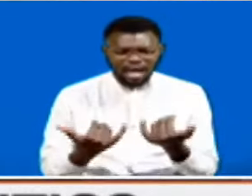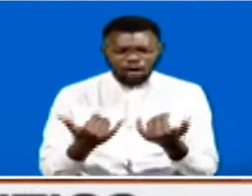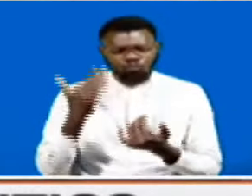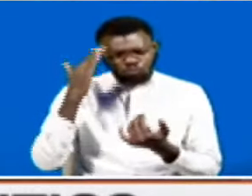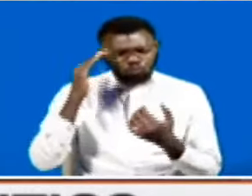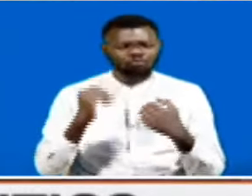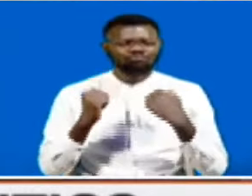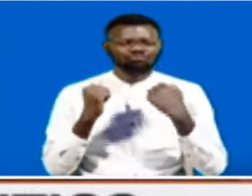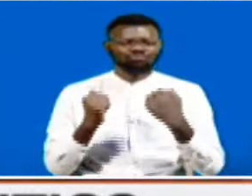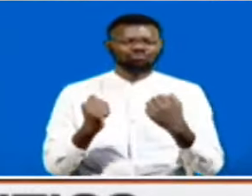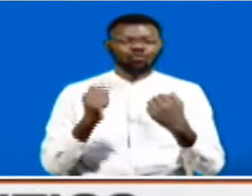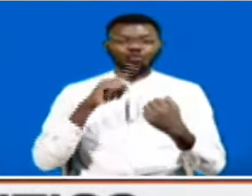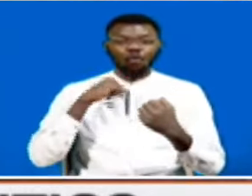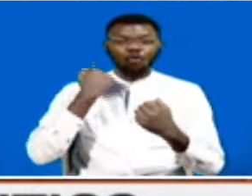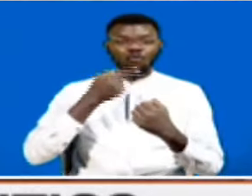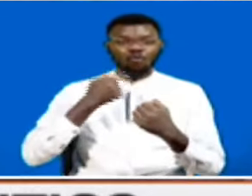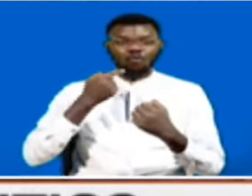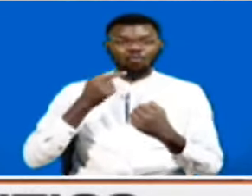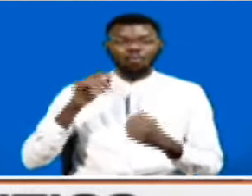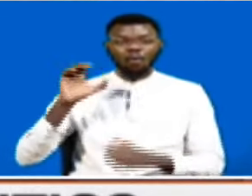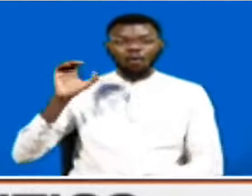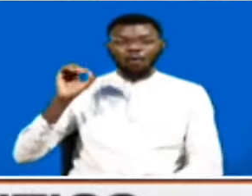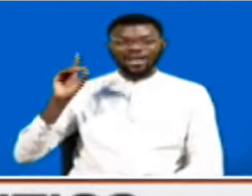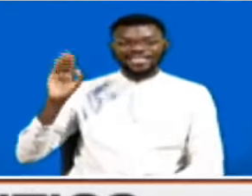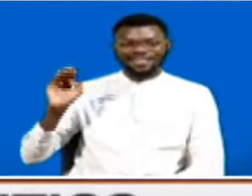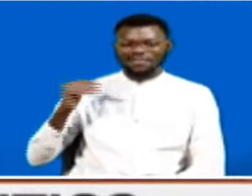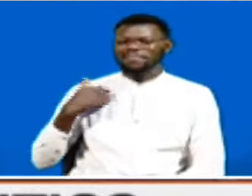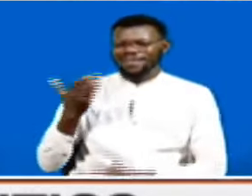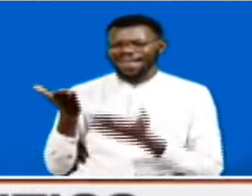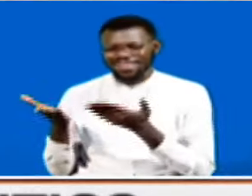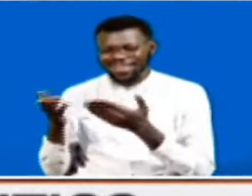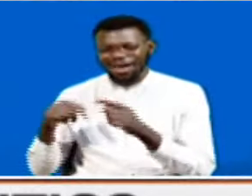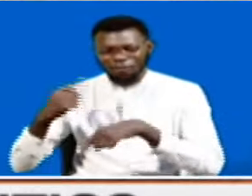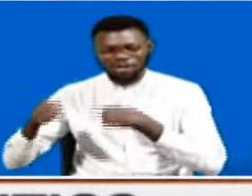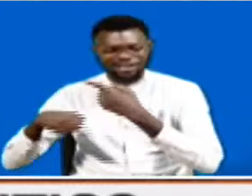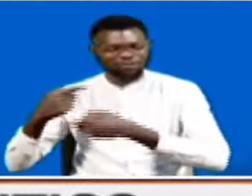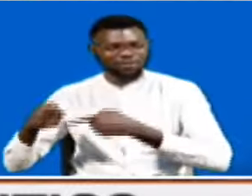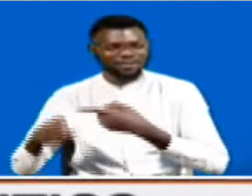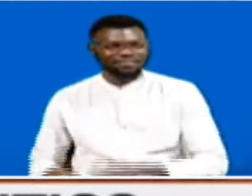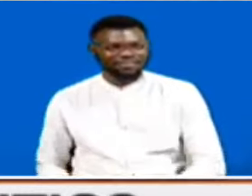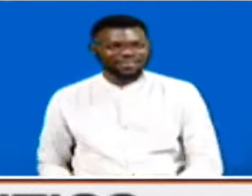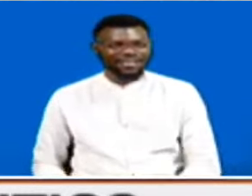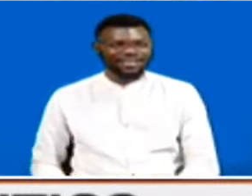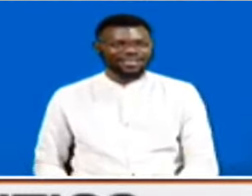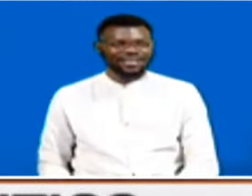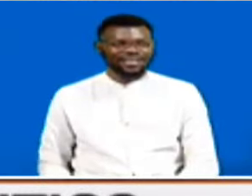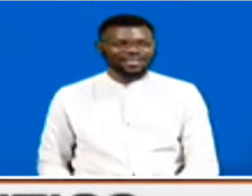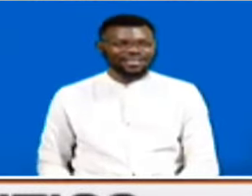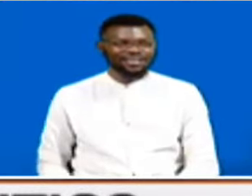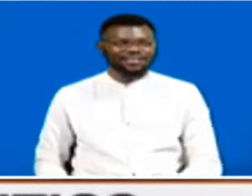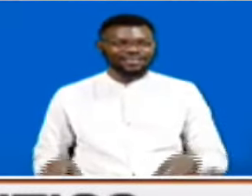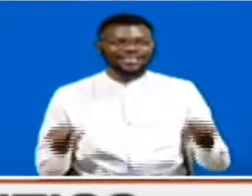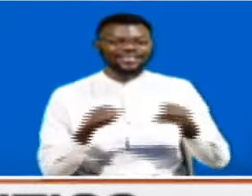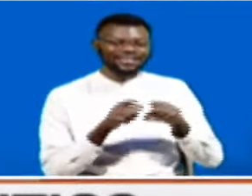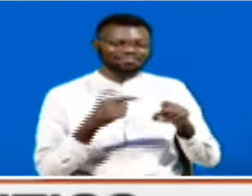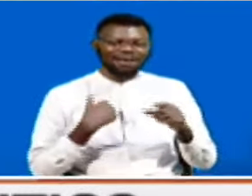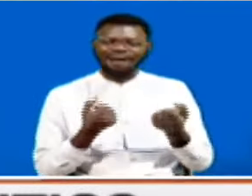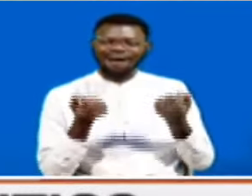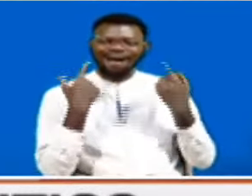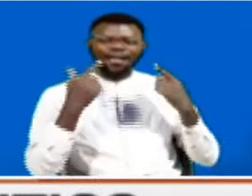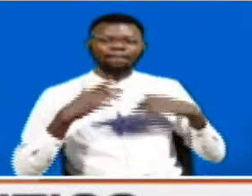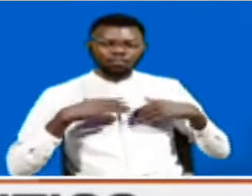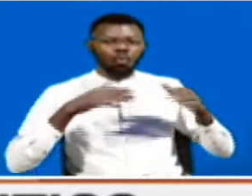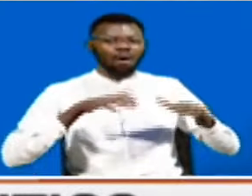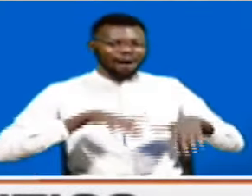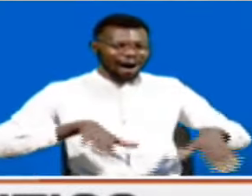hold the mm-hmm. ground. Mm-hmm. Because I'm there every other day. And I will feel. And you understand the ground. I understand the ground. So